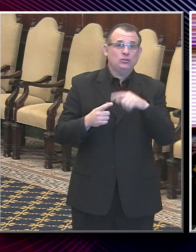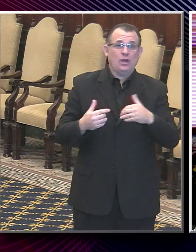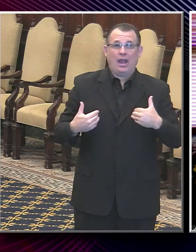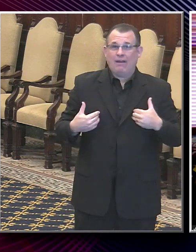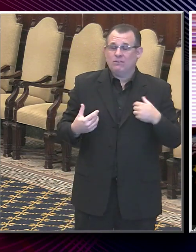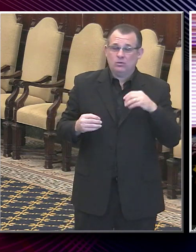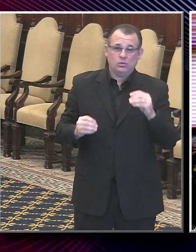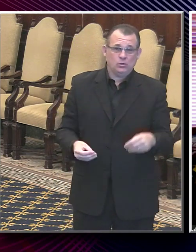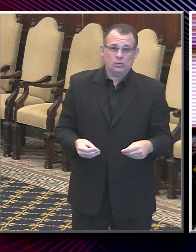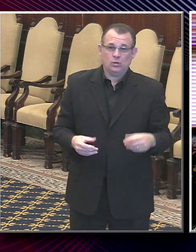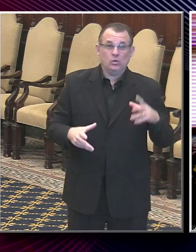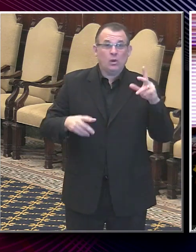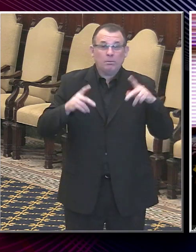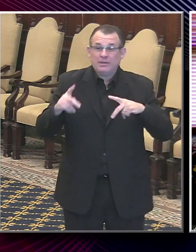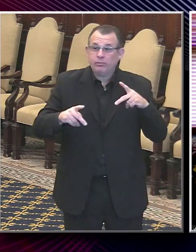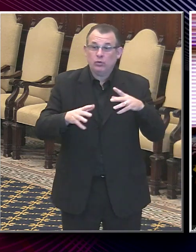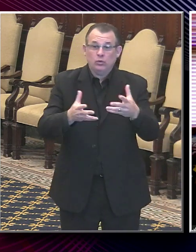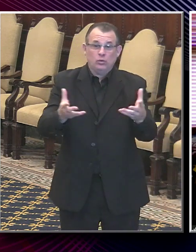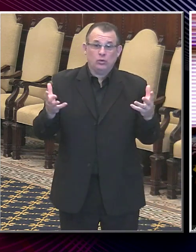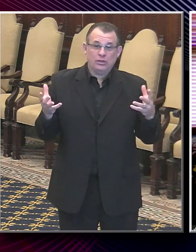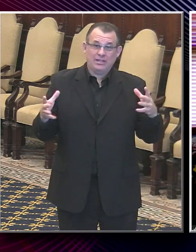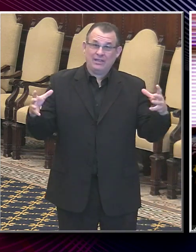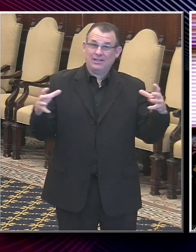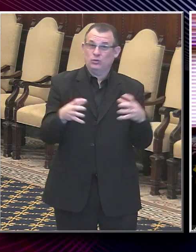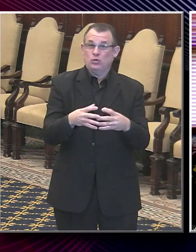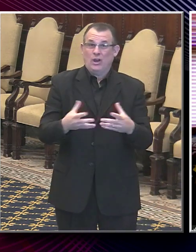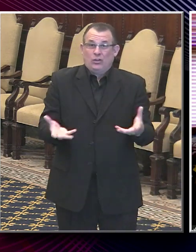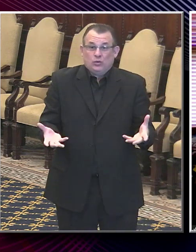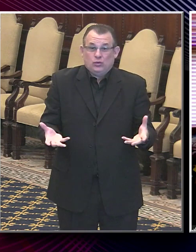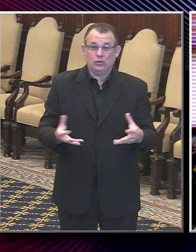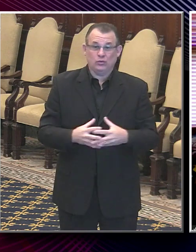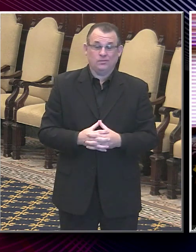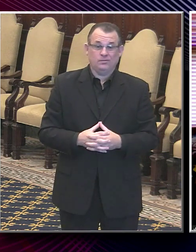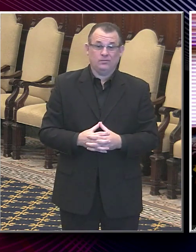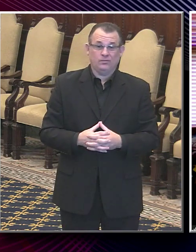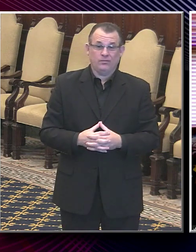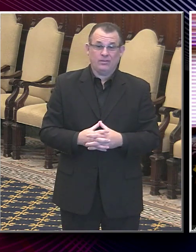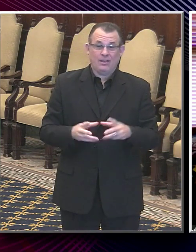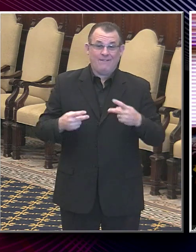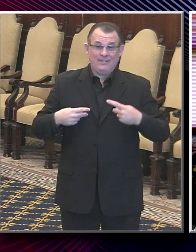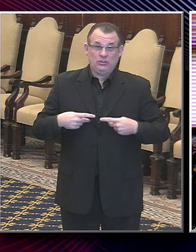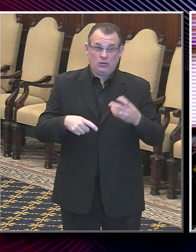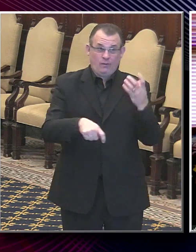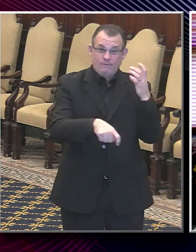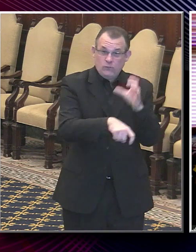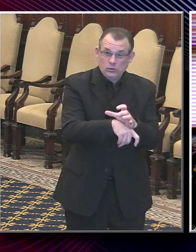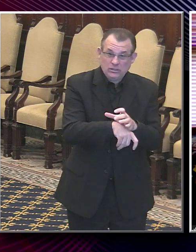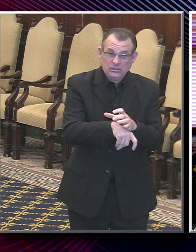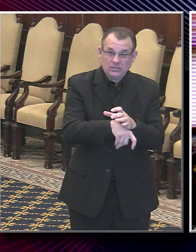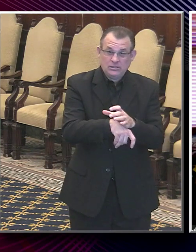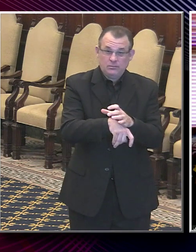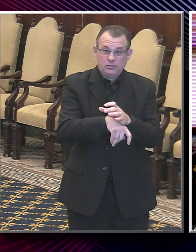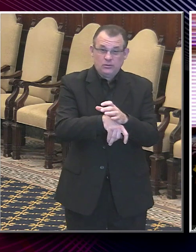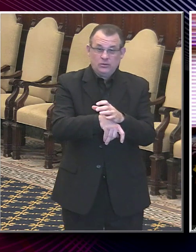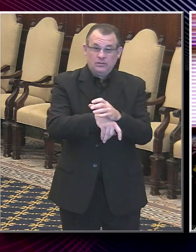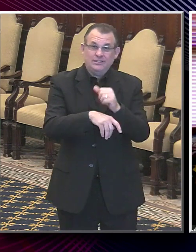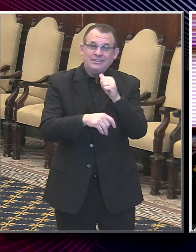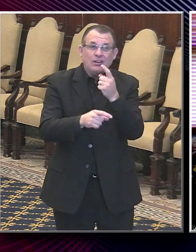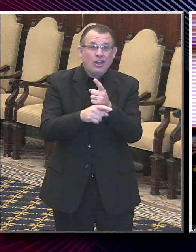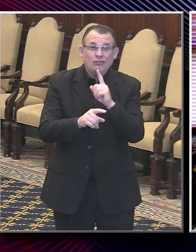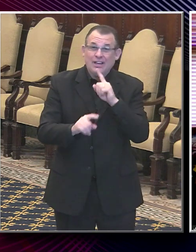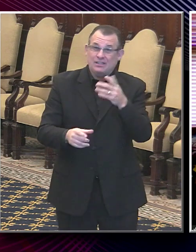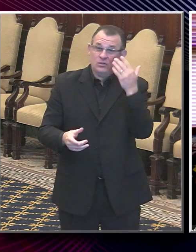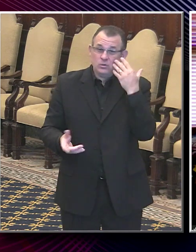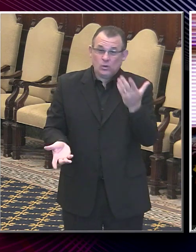people who are gathering. Physical force is not the answer to this, and we're not going to go in that